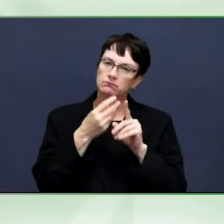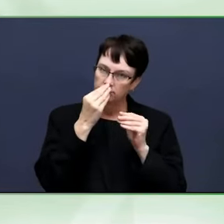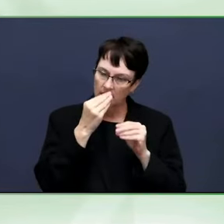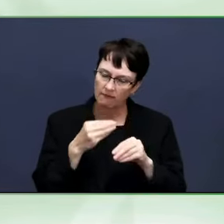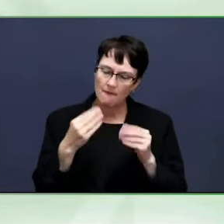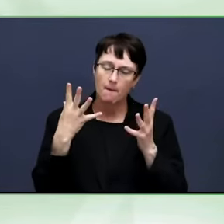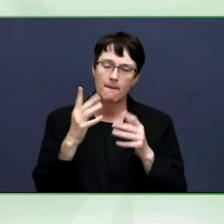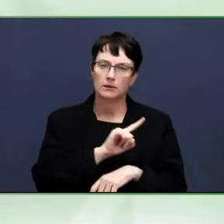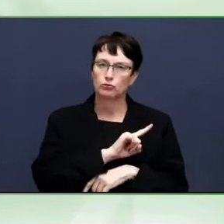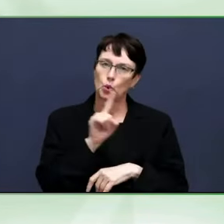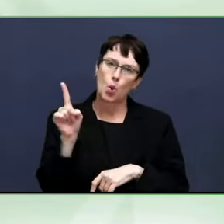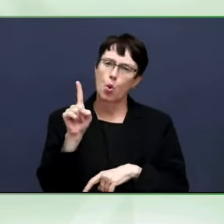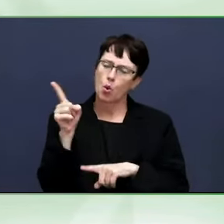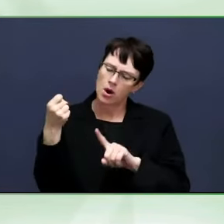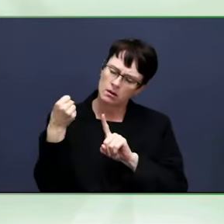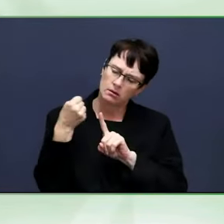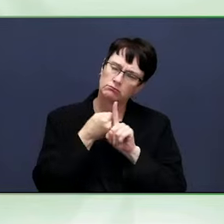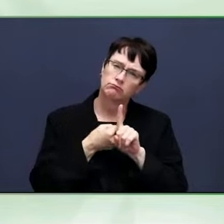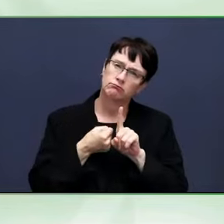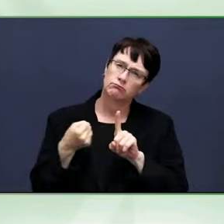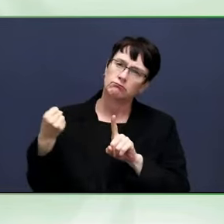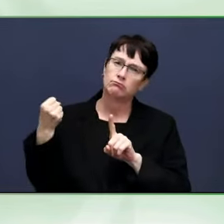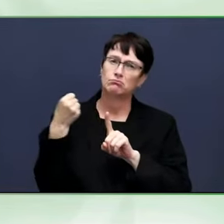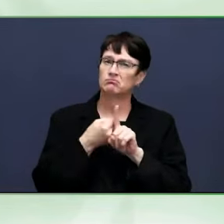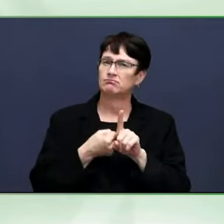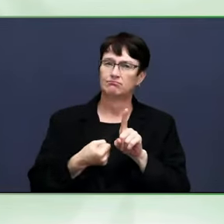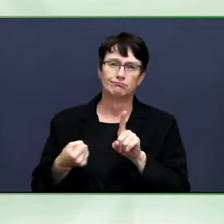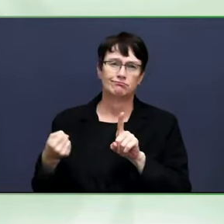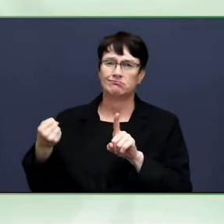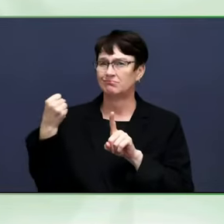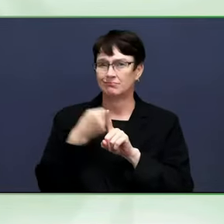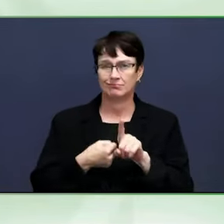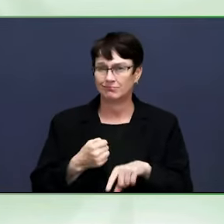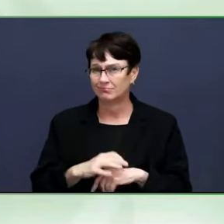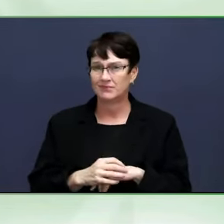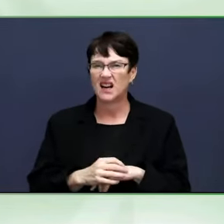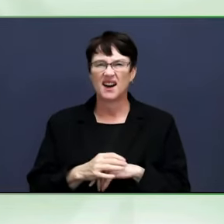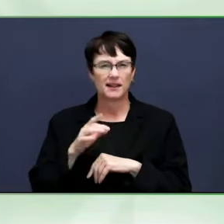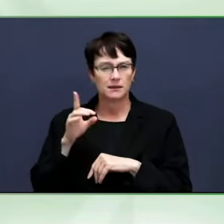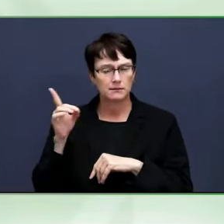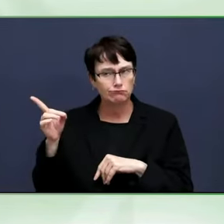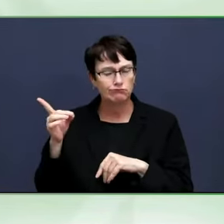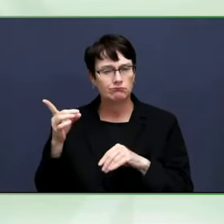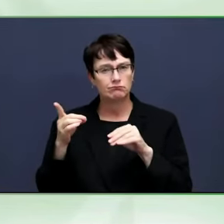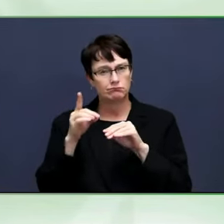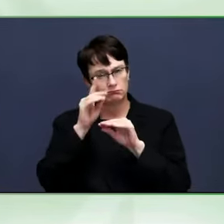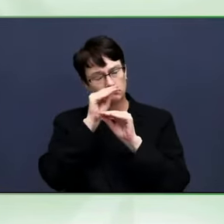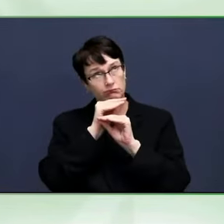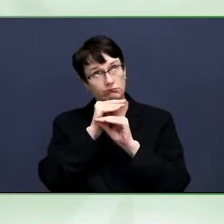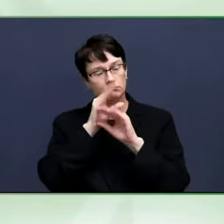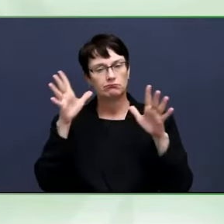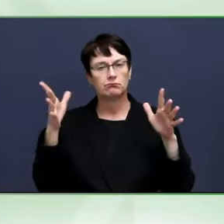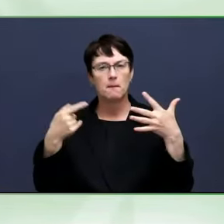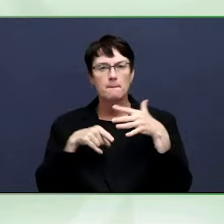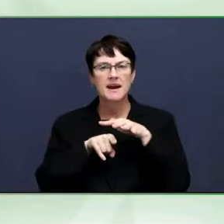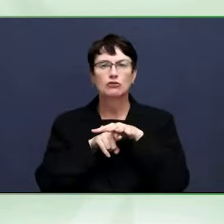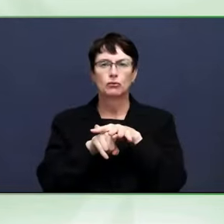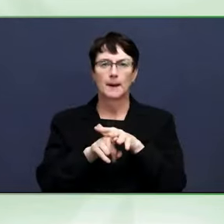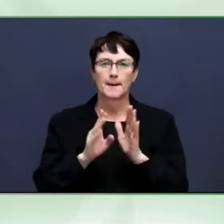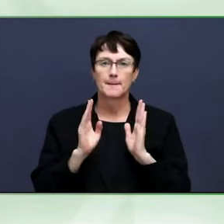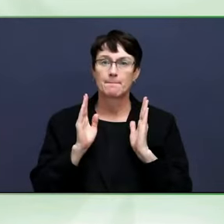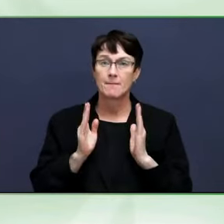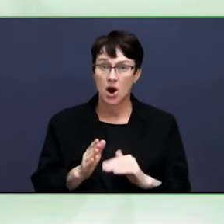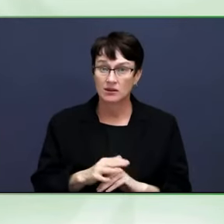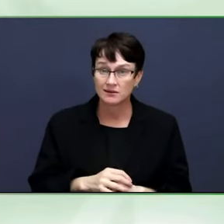consulted during my mainstream journey, they do belong. And yes, of course, we